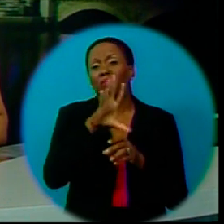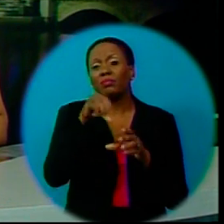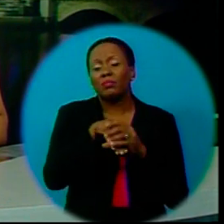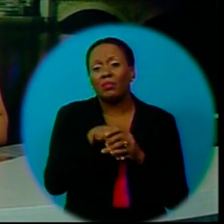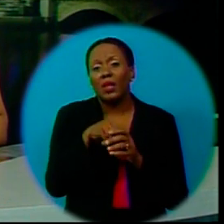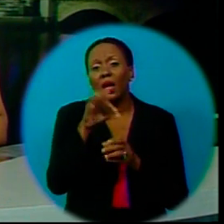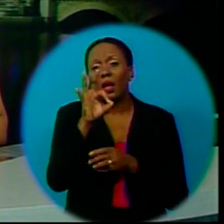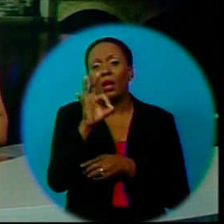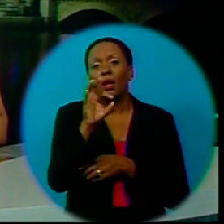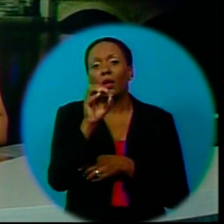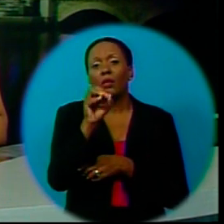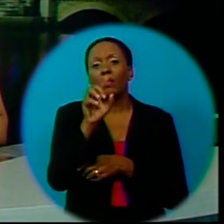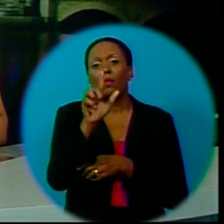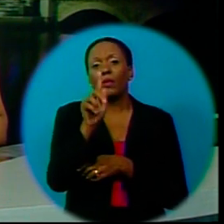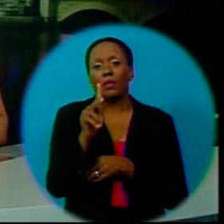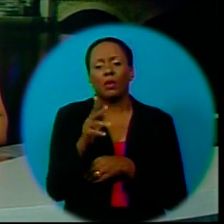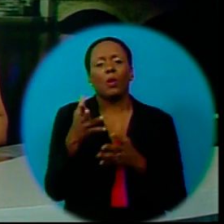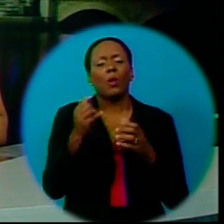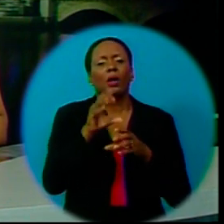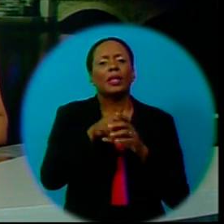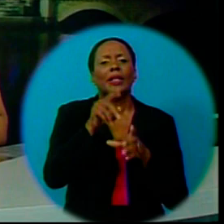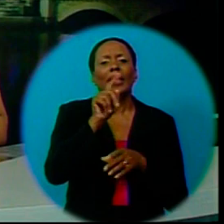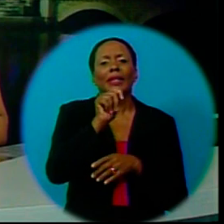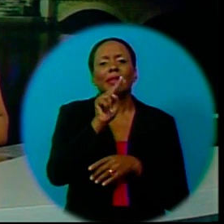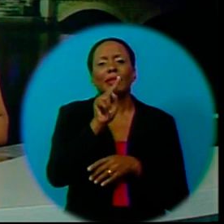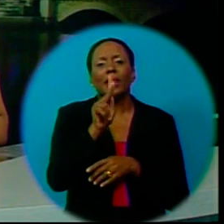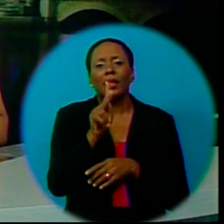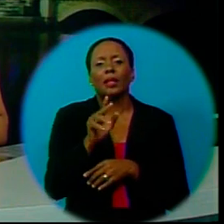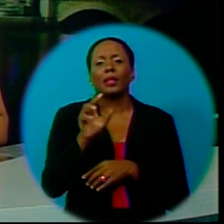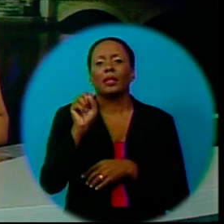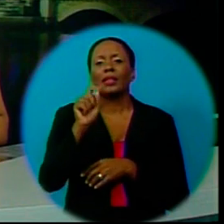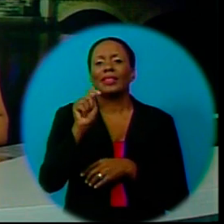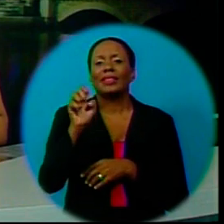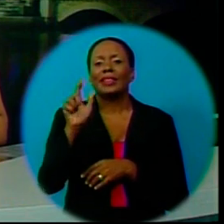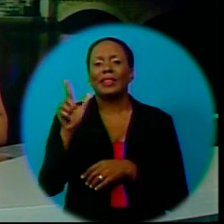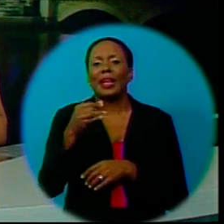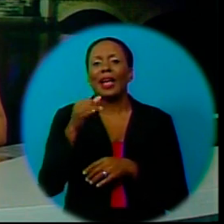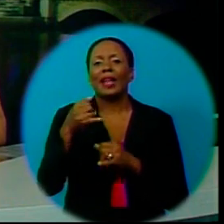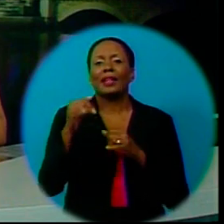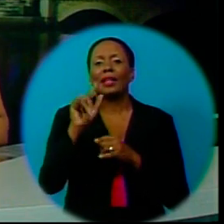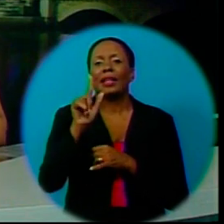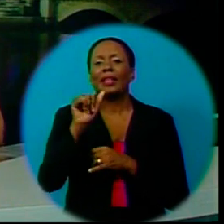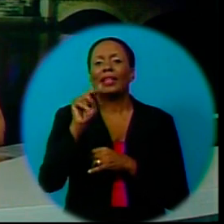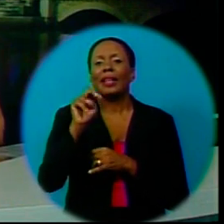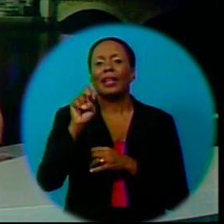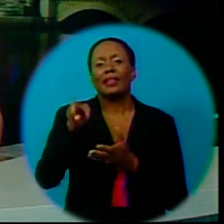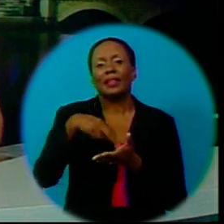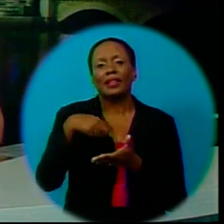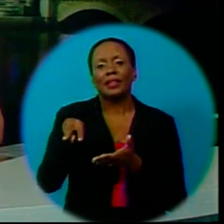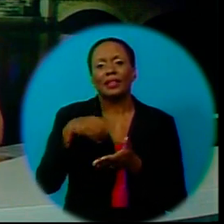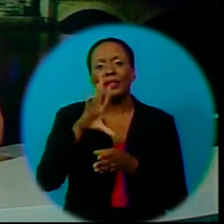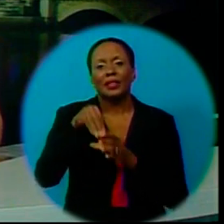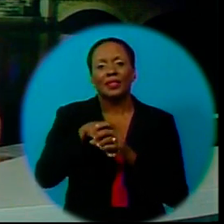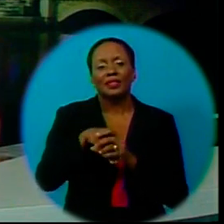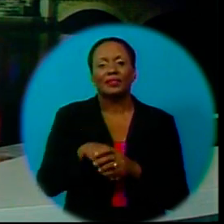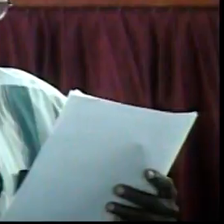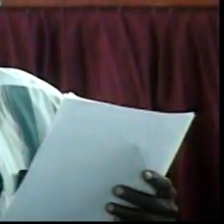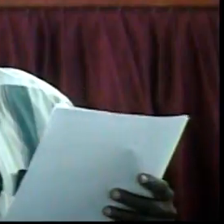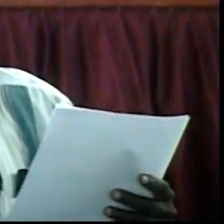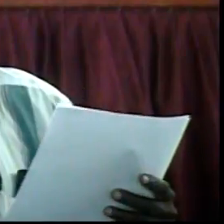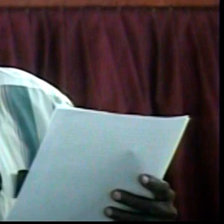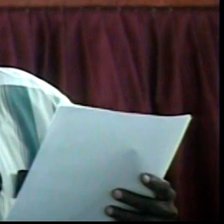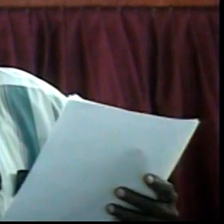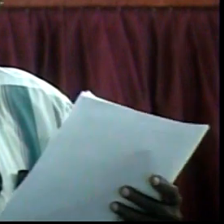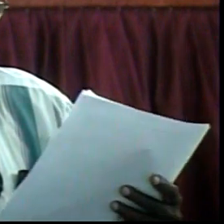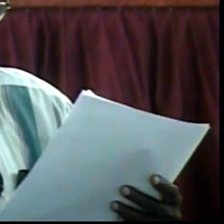also wants to see more competitions like tuck band, steel band and line dancing present in the festival. The tuck band